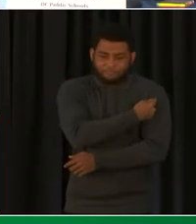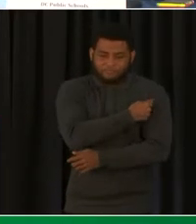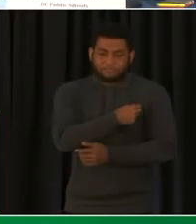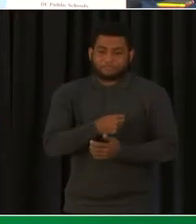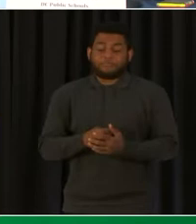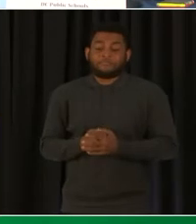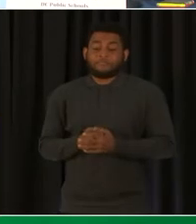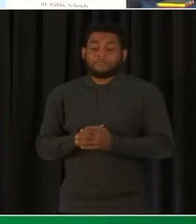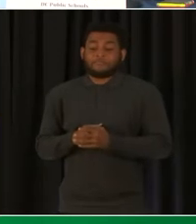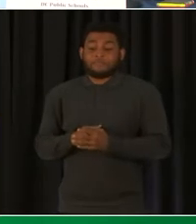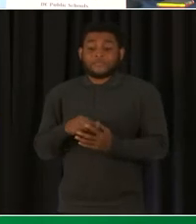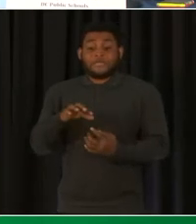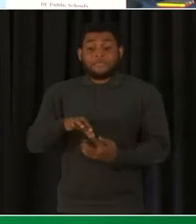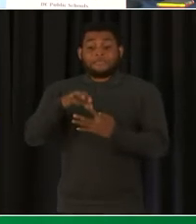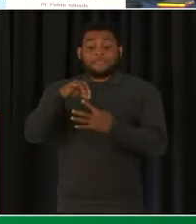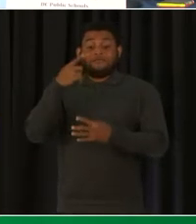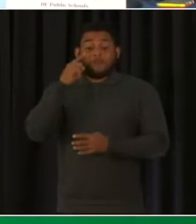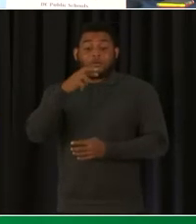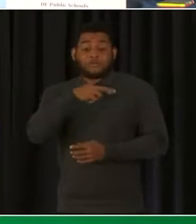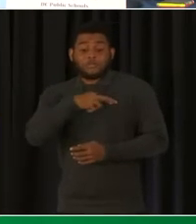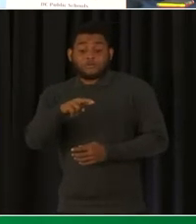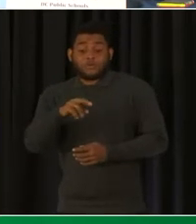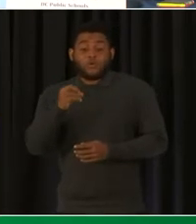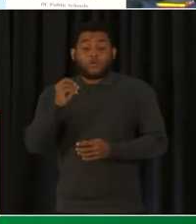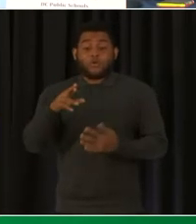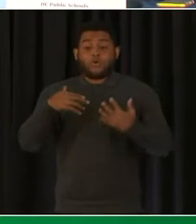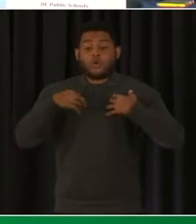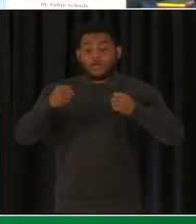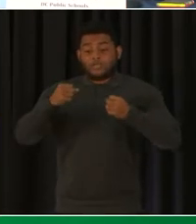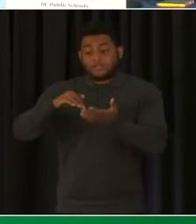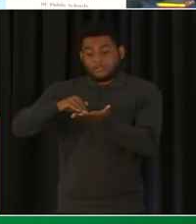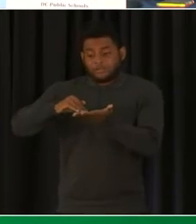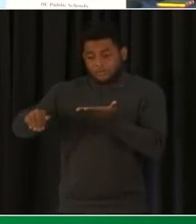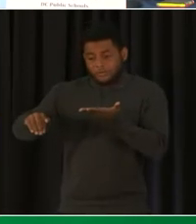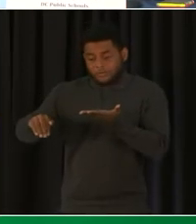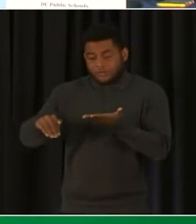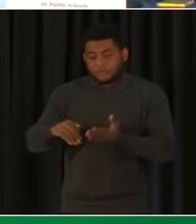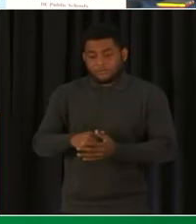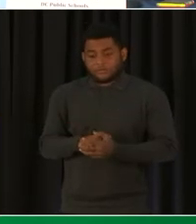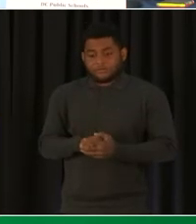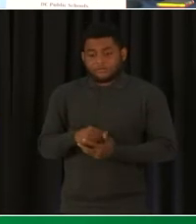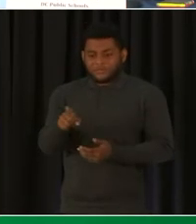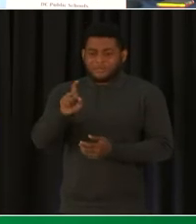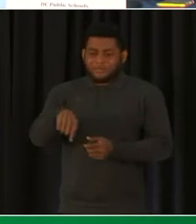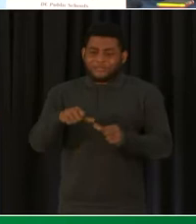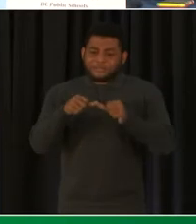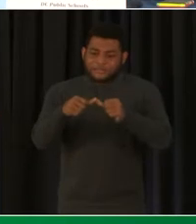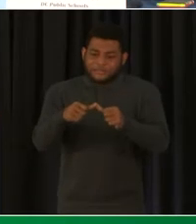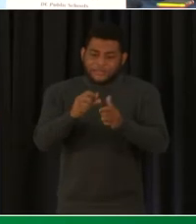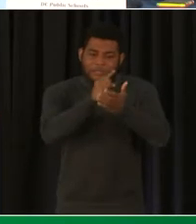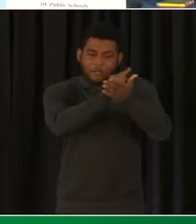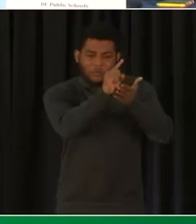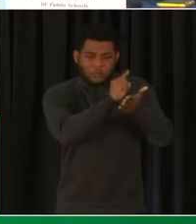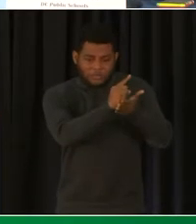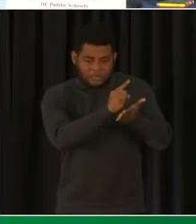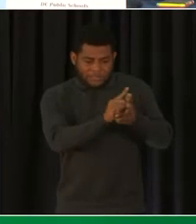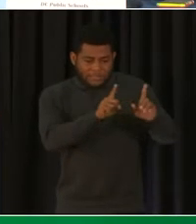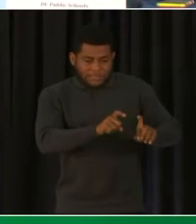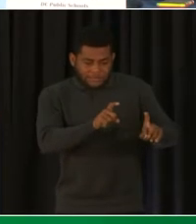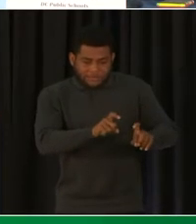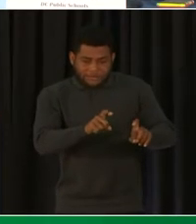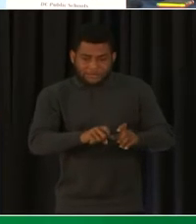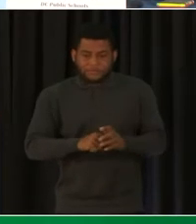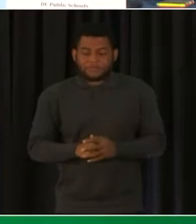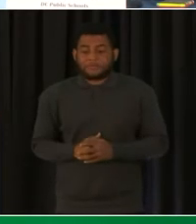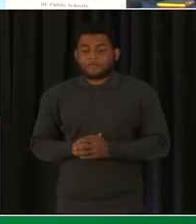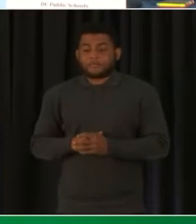or religious exemptions would continue to be able to access this weekly asymptomatic testing under this program. On